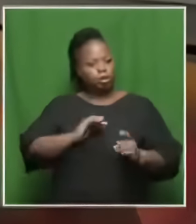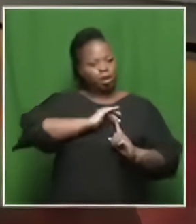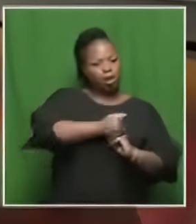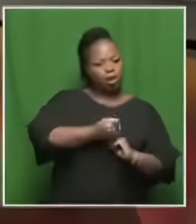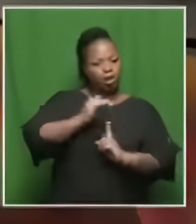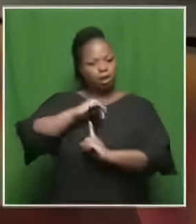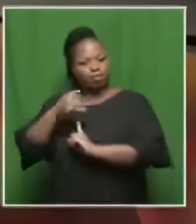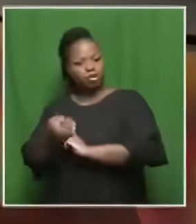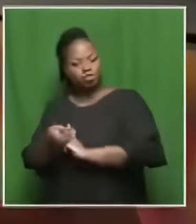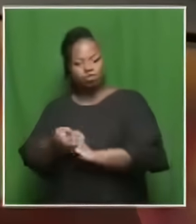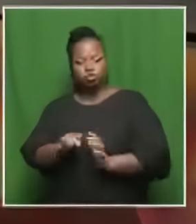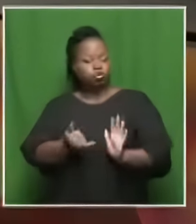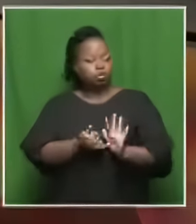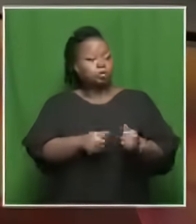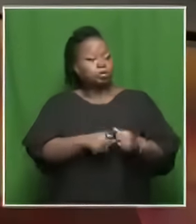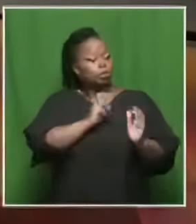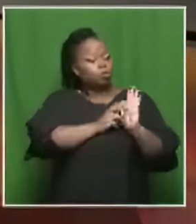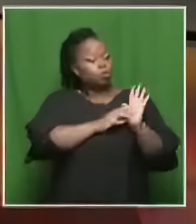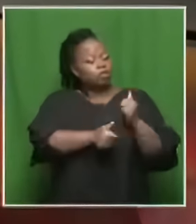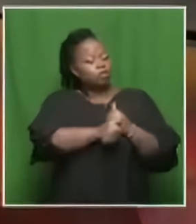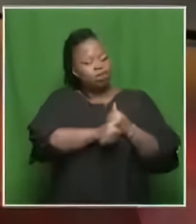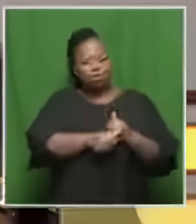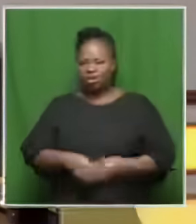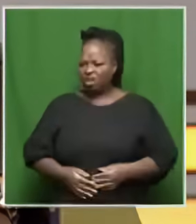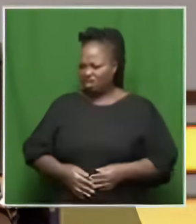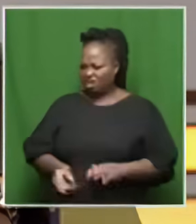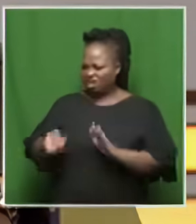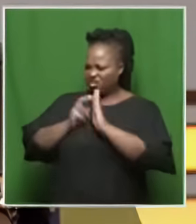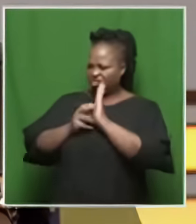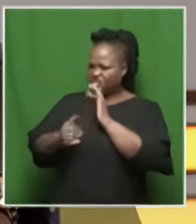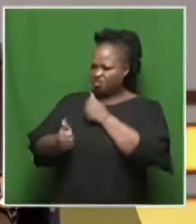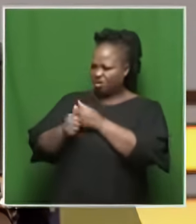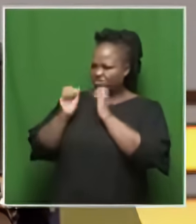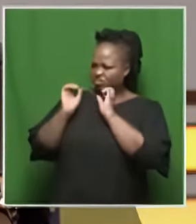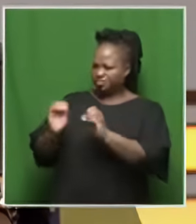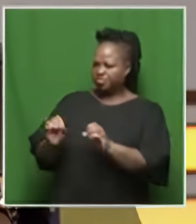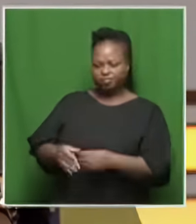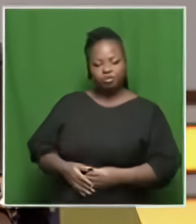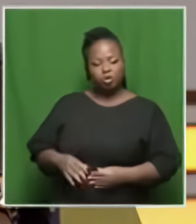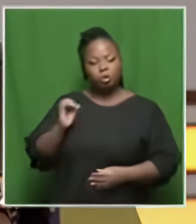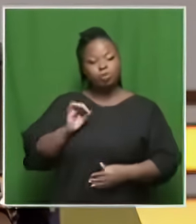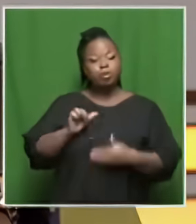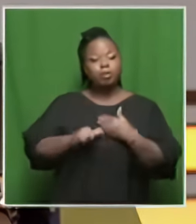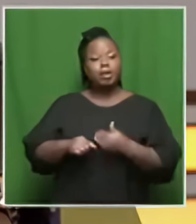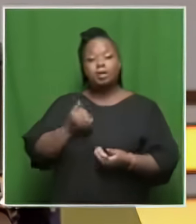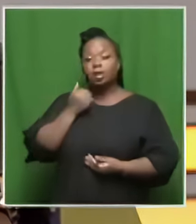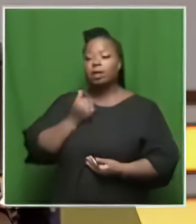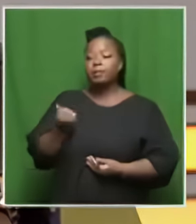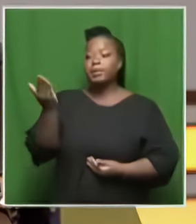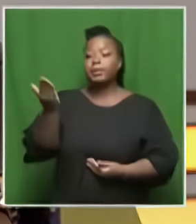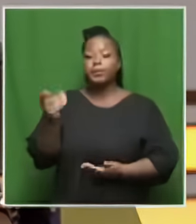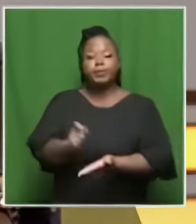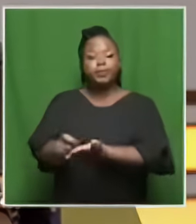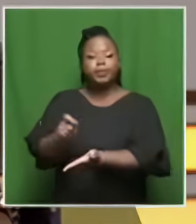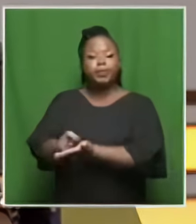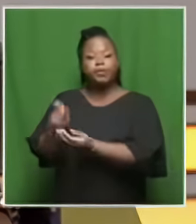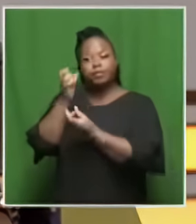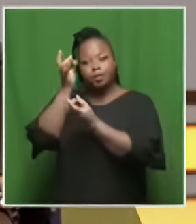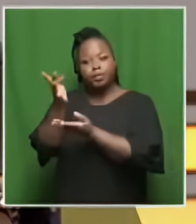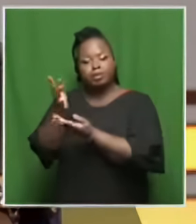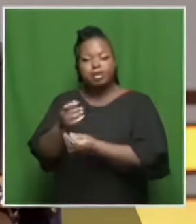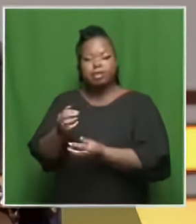shielding rather than just following the rules? No, there are no rules being followed. We wrote to her in October. She only responded now knowing that